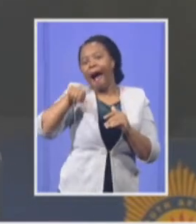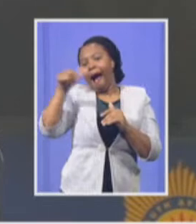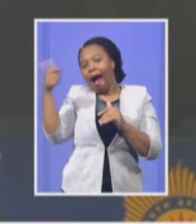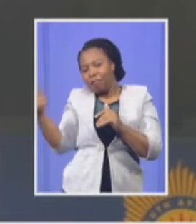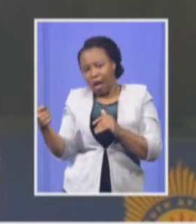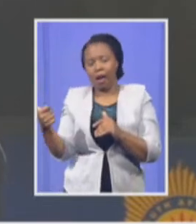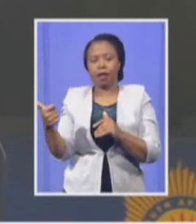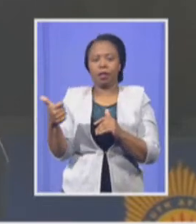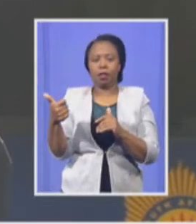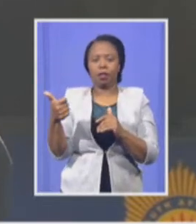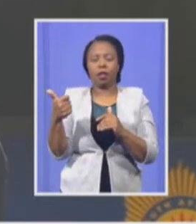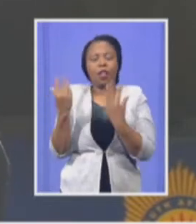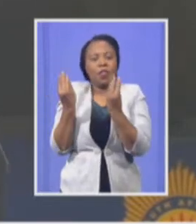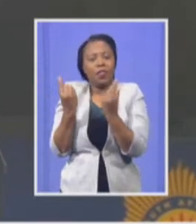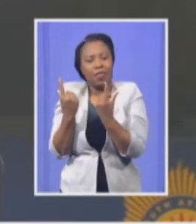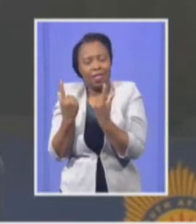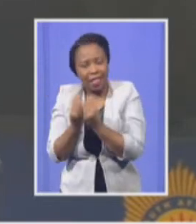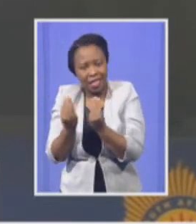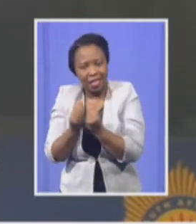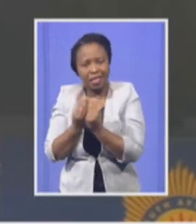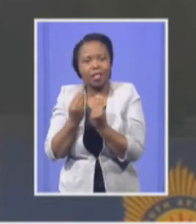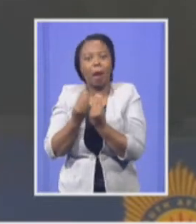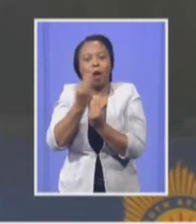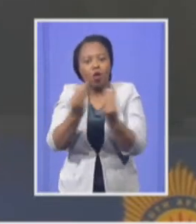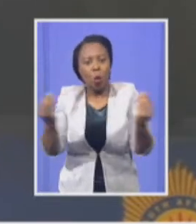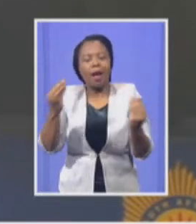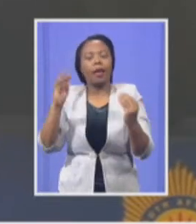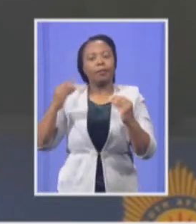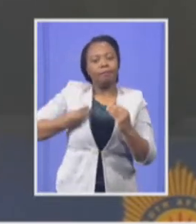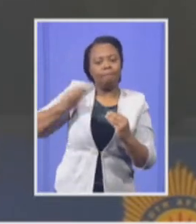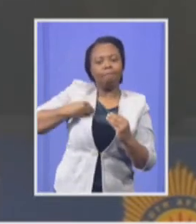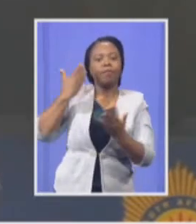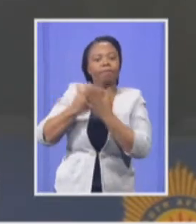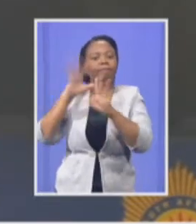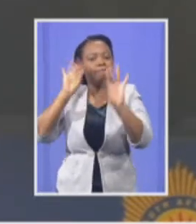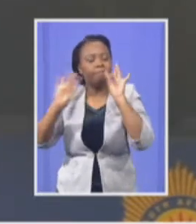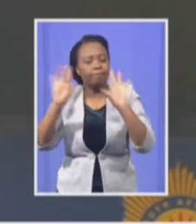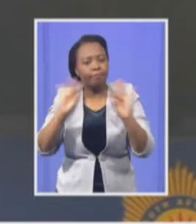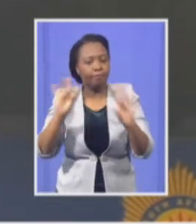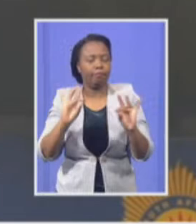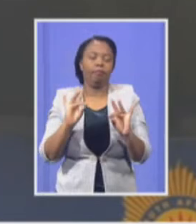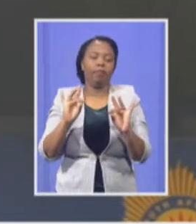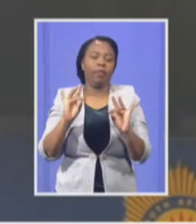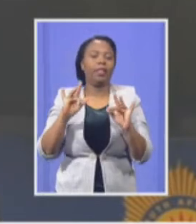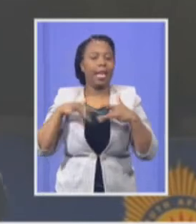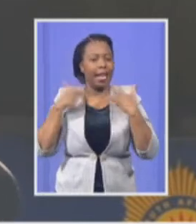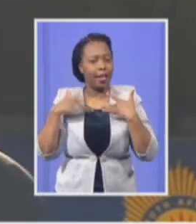yabantu abasha bakwazi ukuphila ngendlela abafuna ukuphila ngayo.